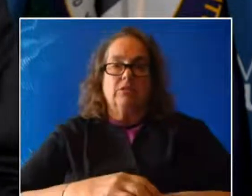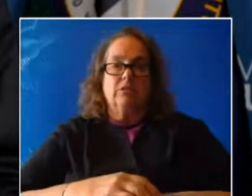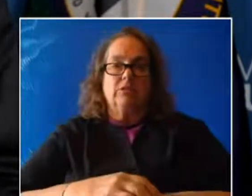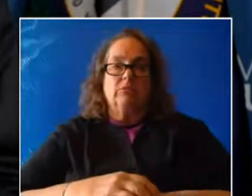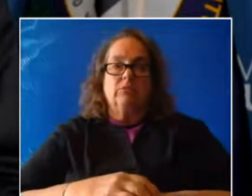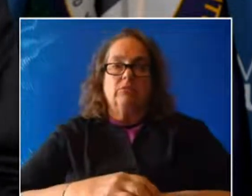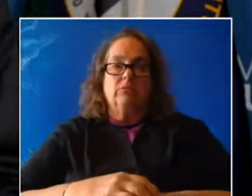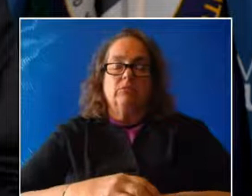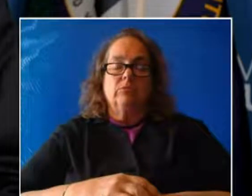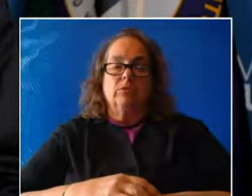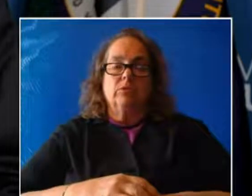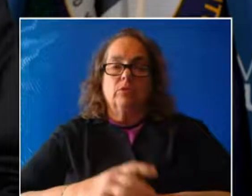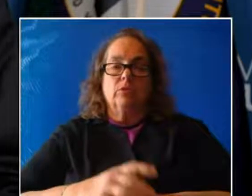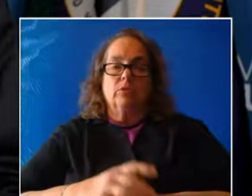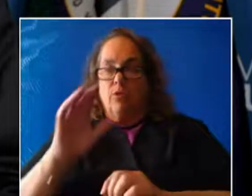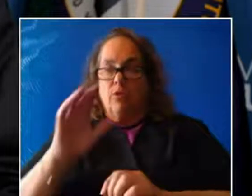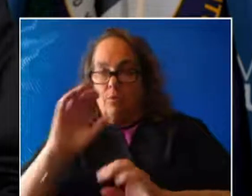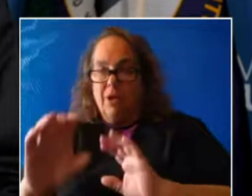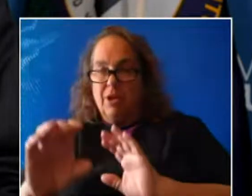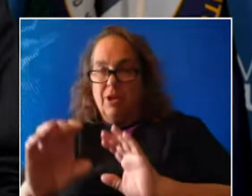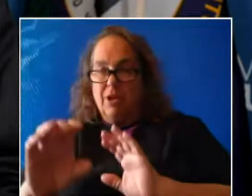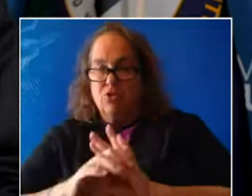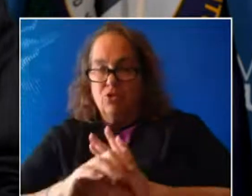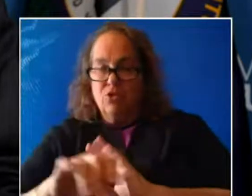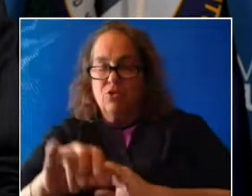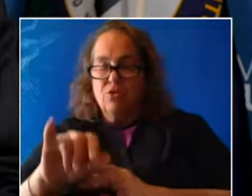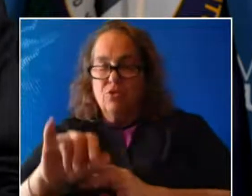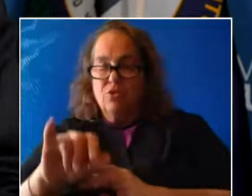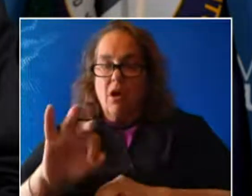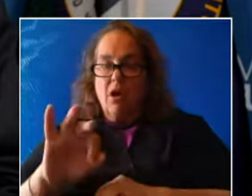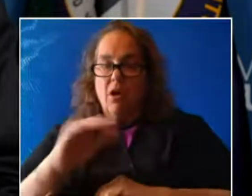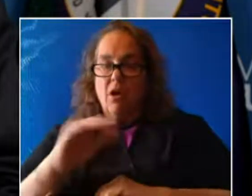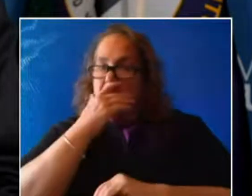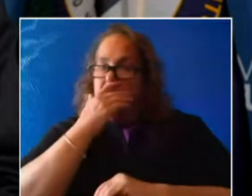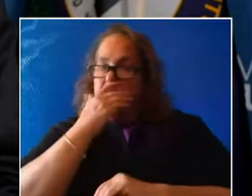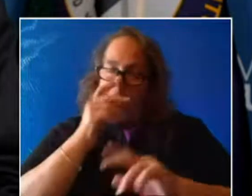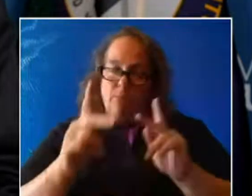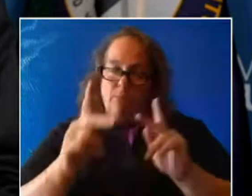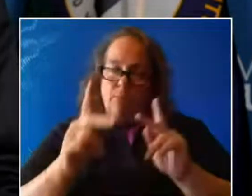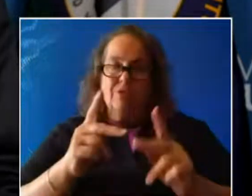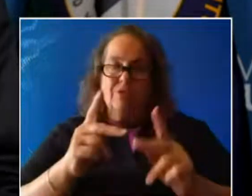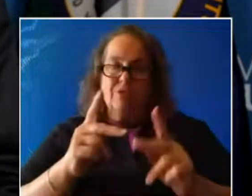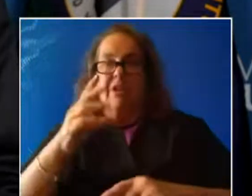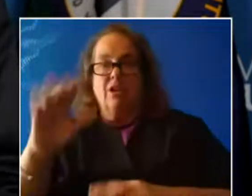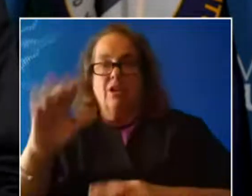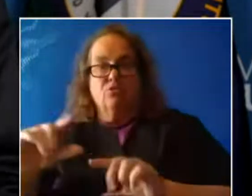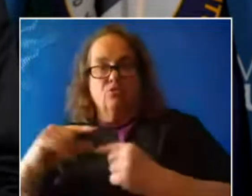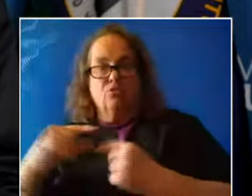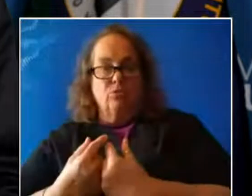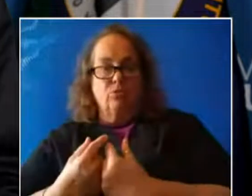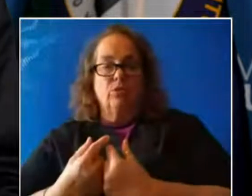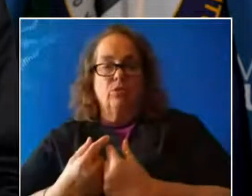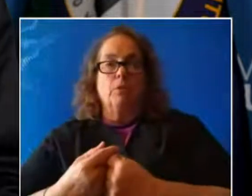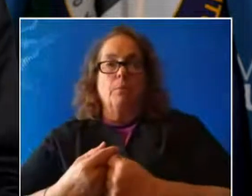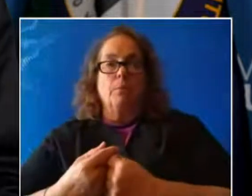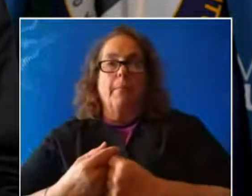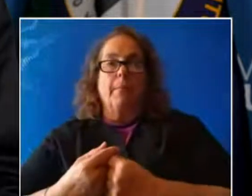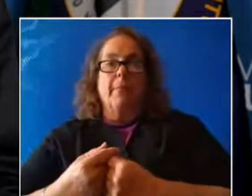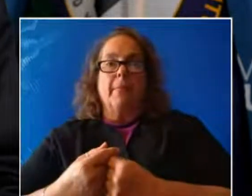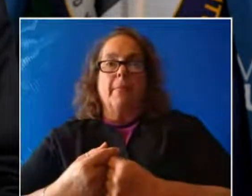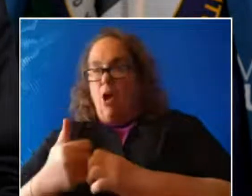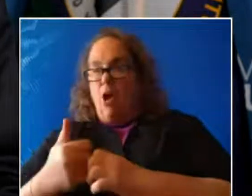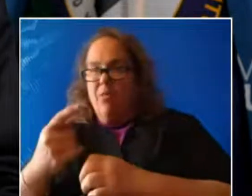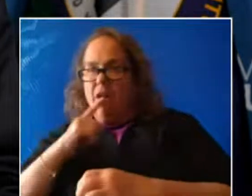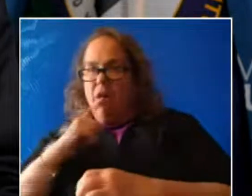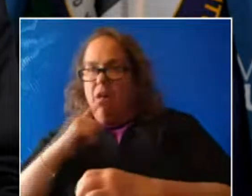pictures of the individual and his bruising are concerning. This is something